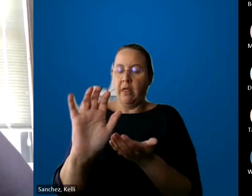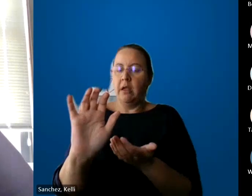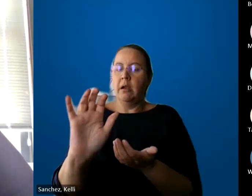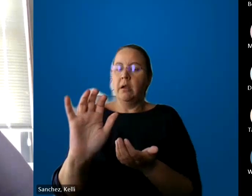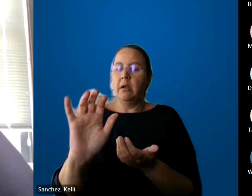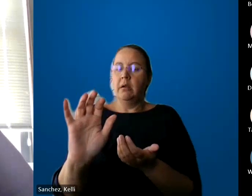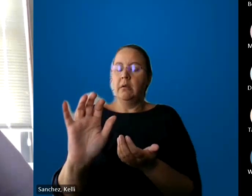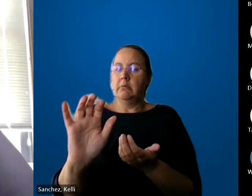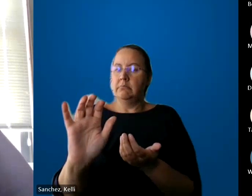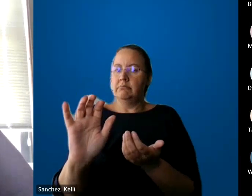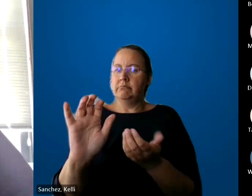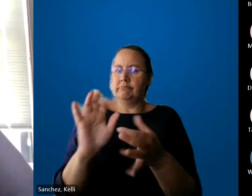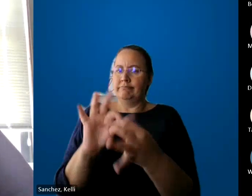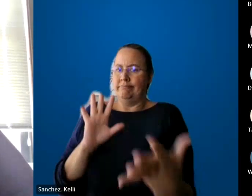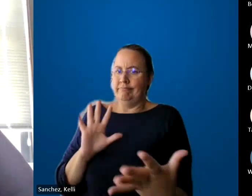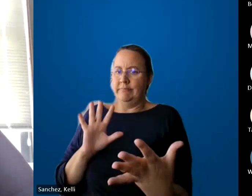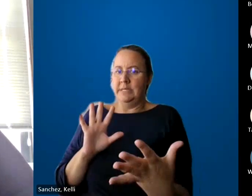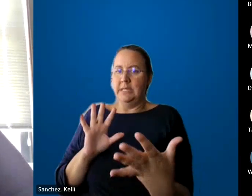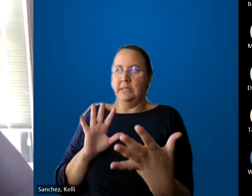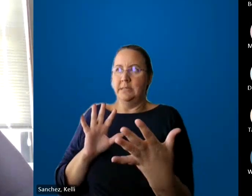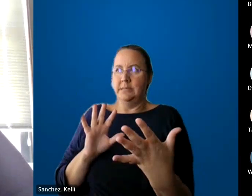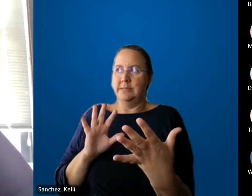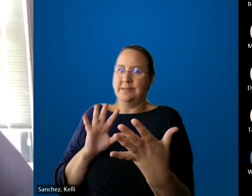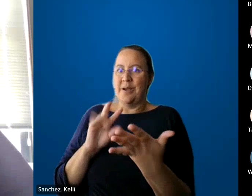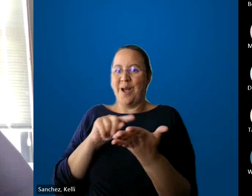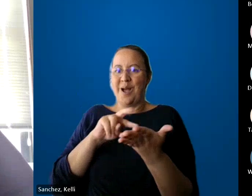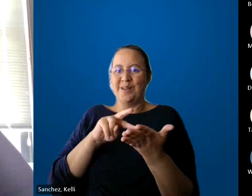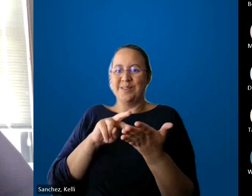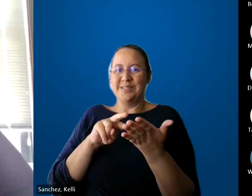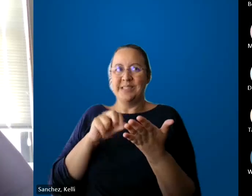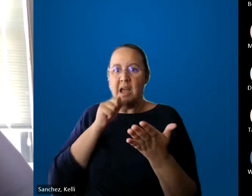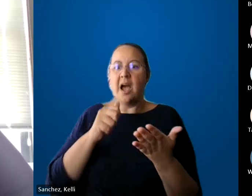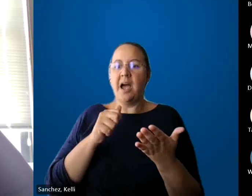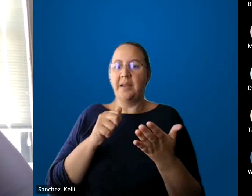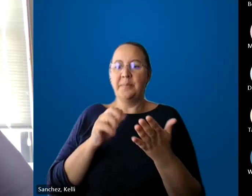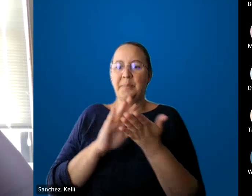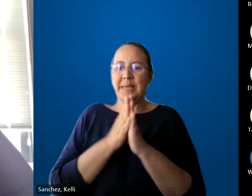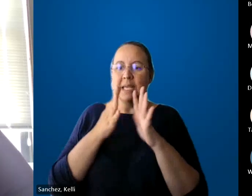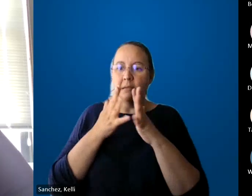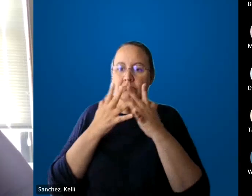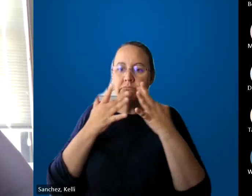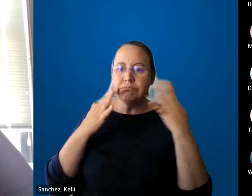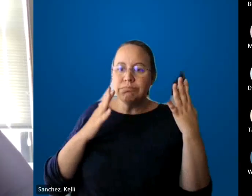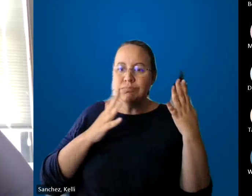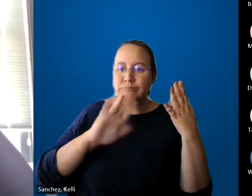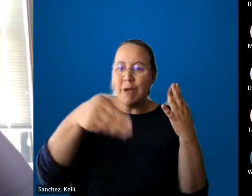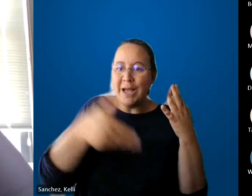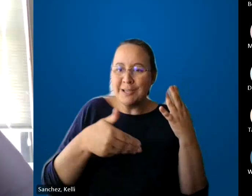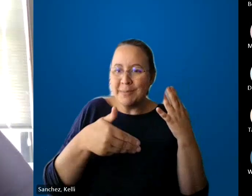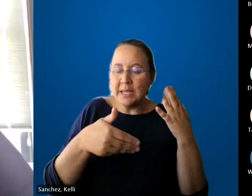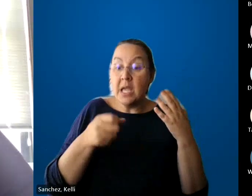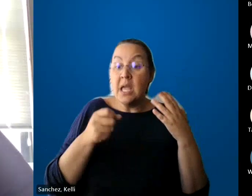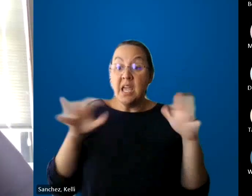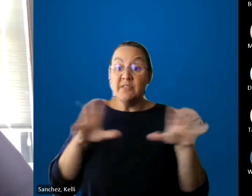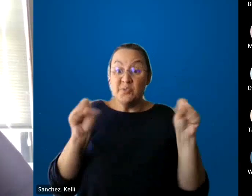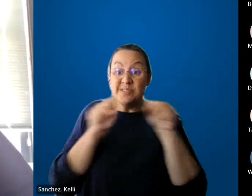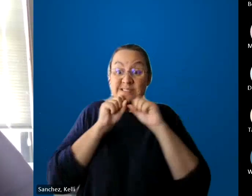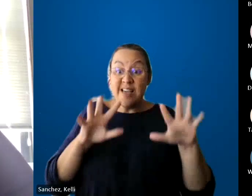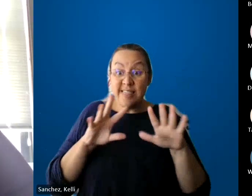not really going out of your way to be welcoming, right? And sometimes just doing nothing is